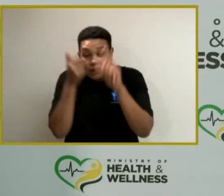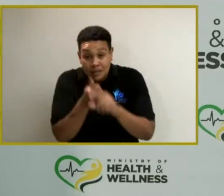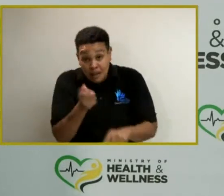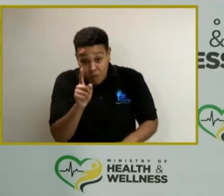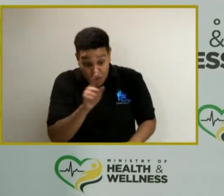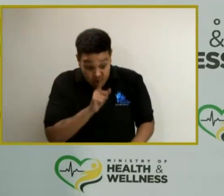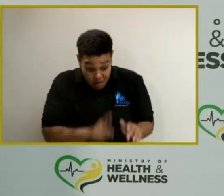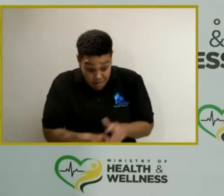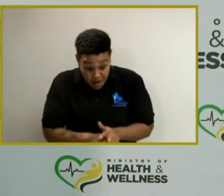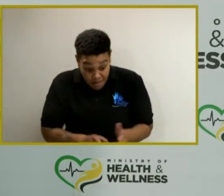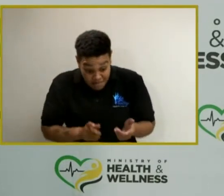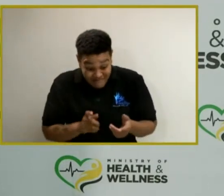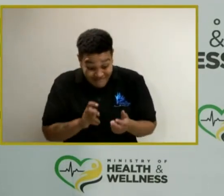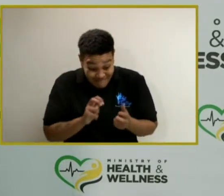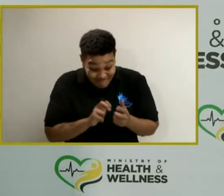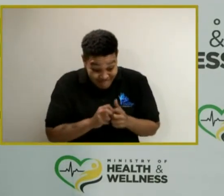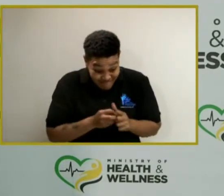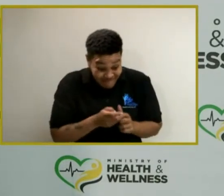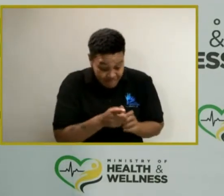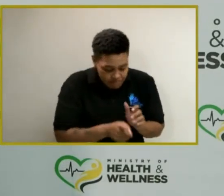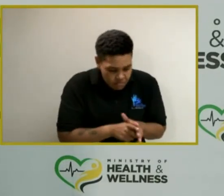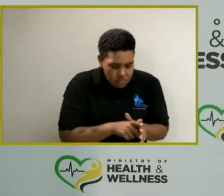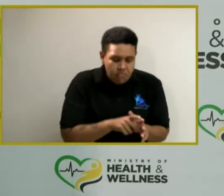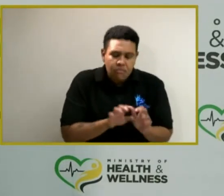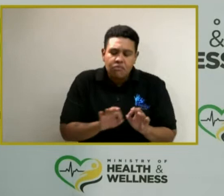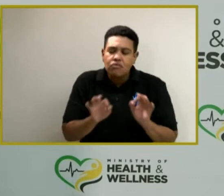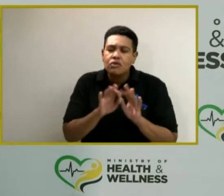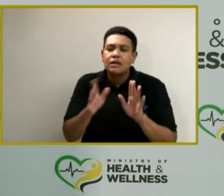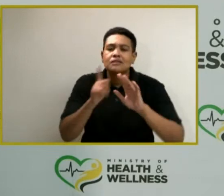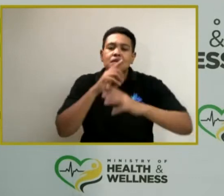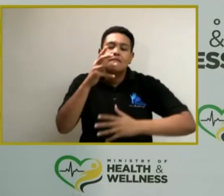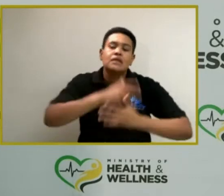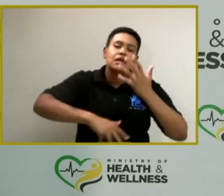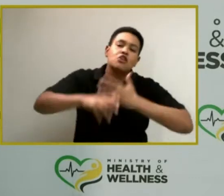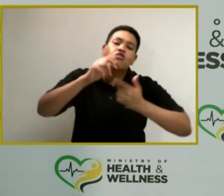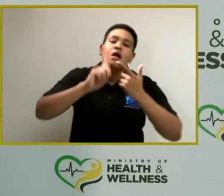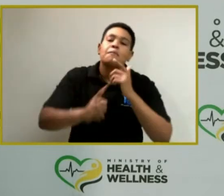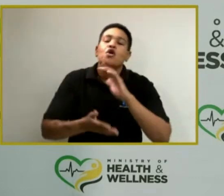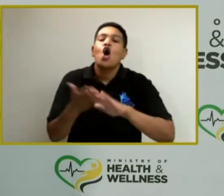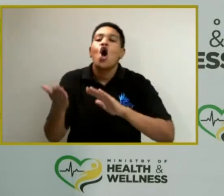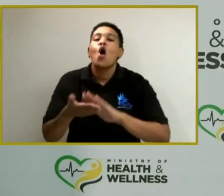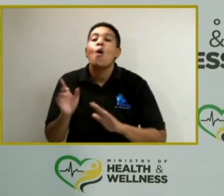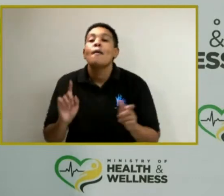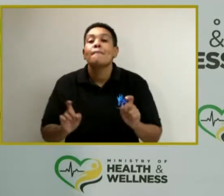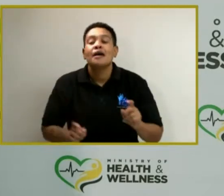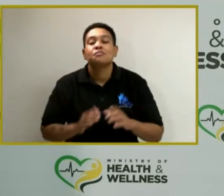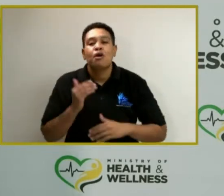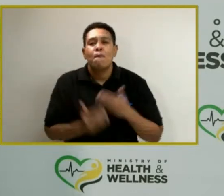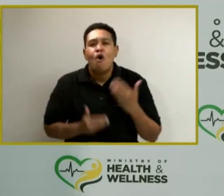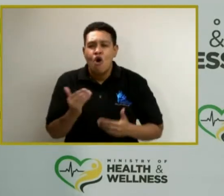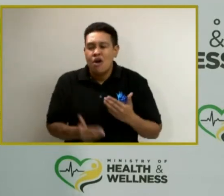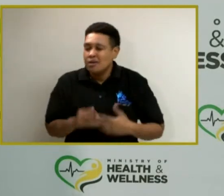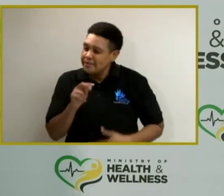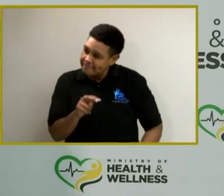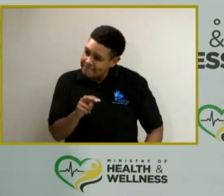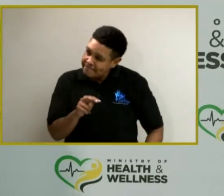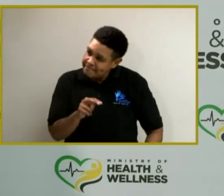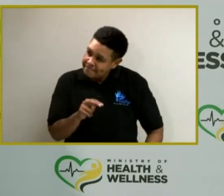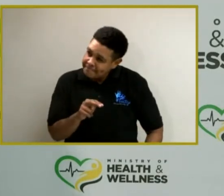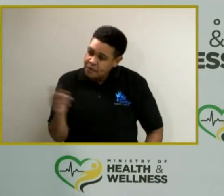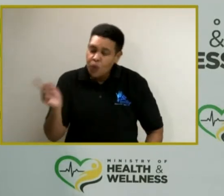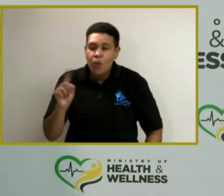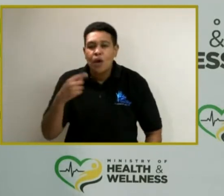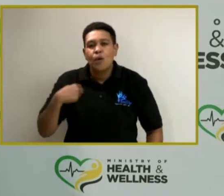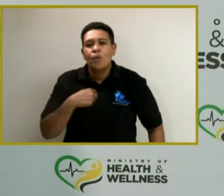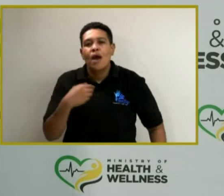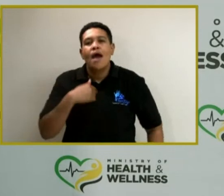in terms of the interaction and the ongoing management of the process, is where we have